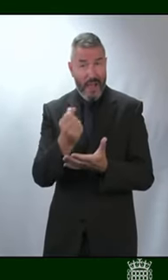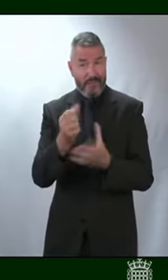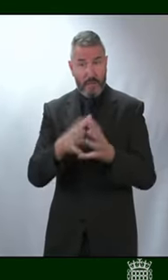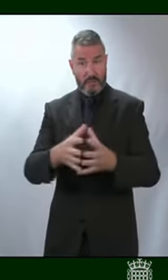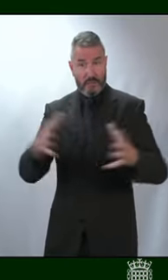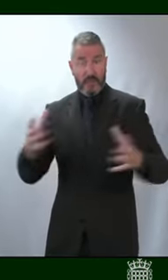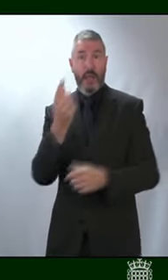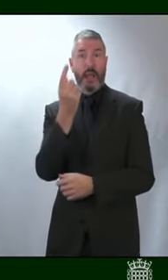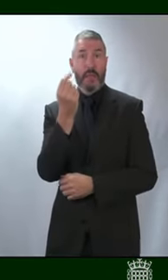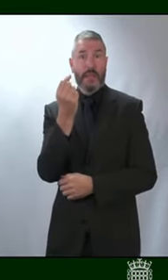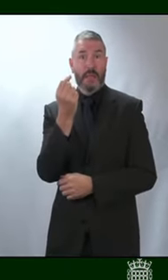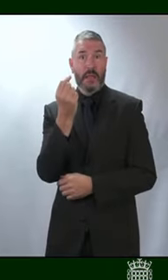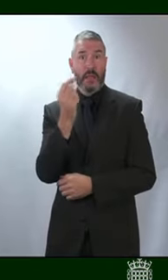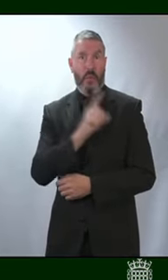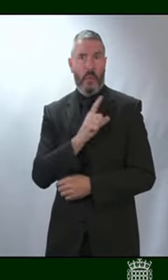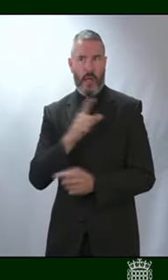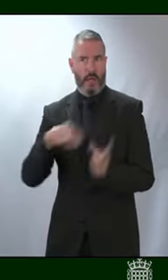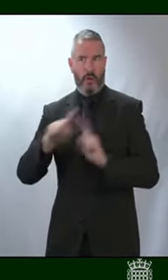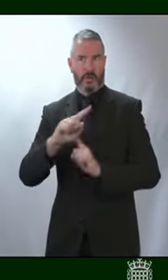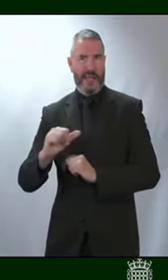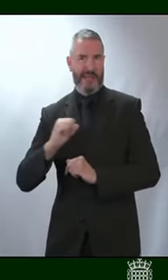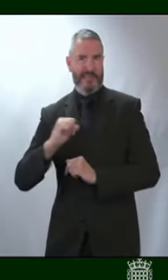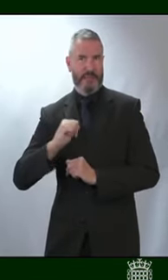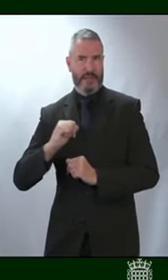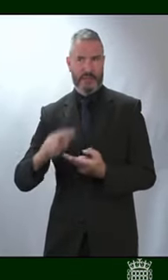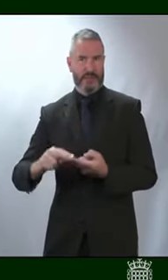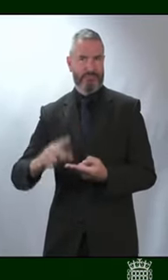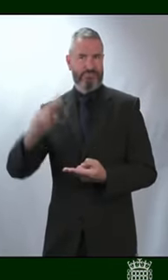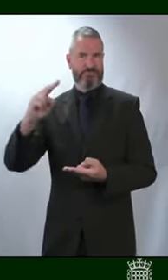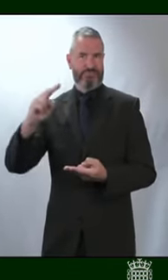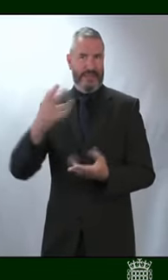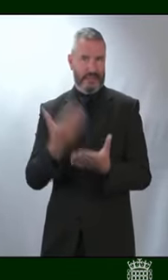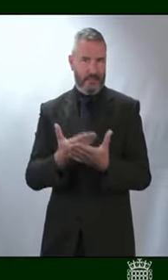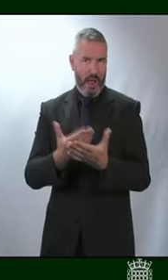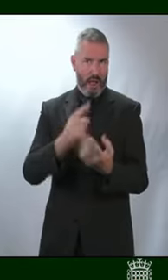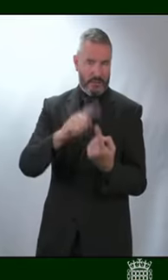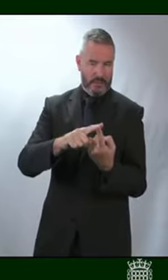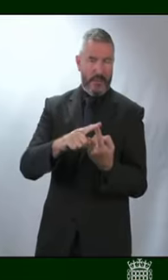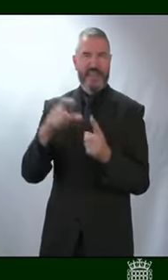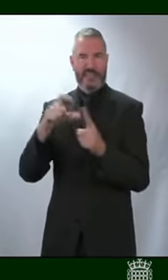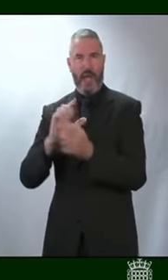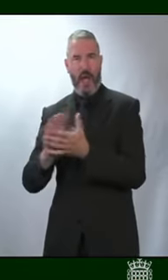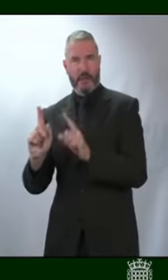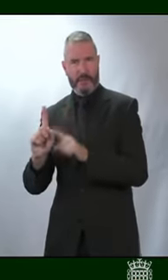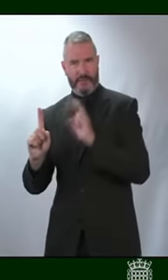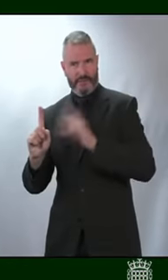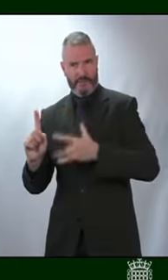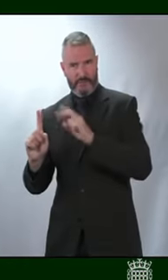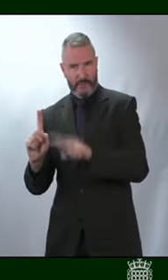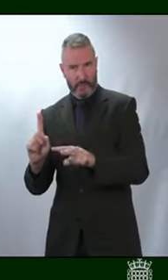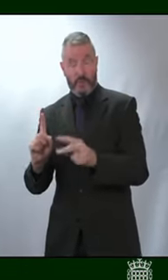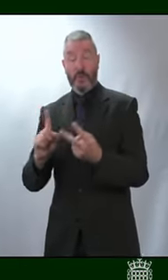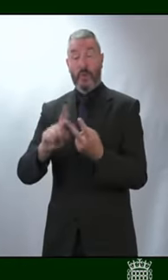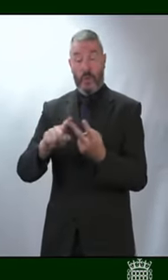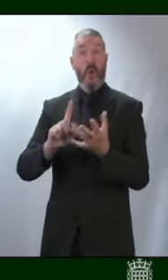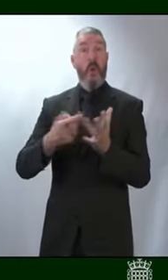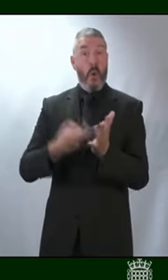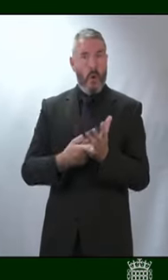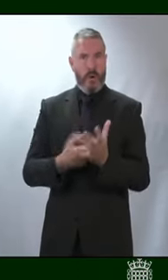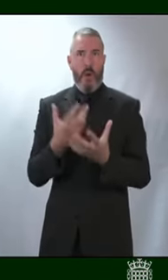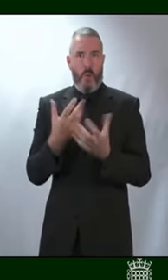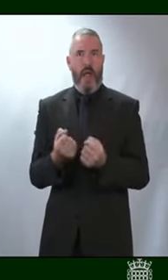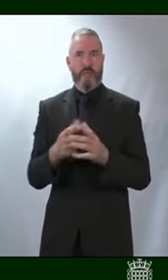capacity because nobody could have expected the rise in demand? That's the Dido Harding defence. Or is it we've got